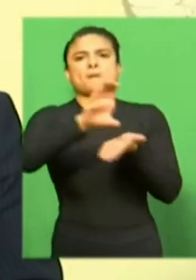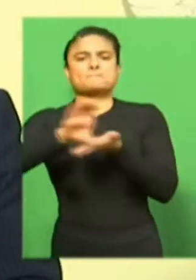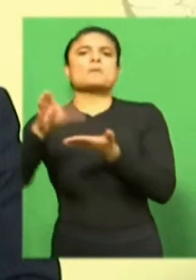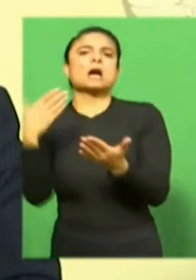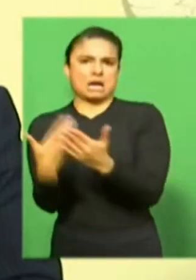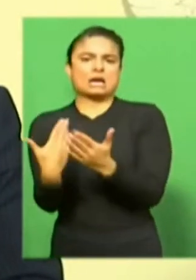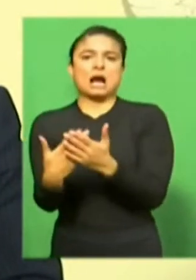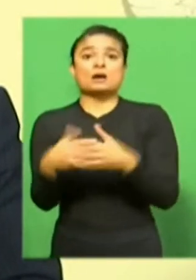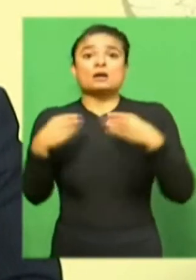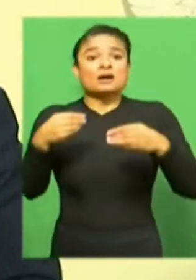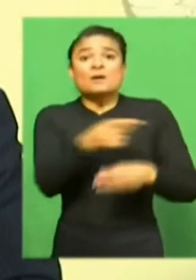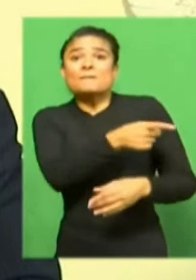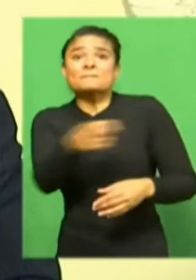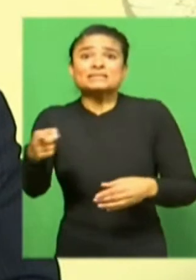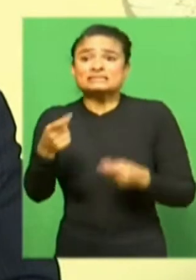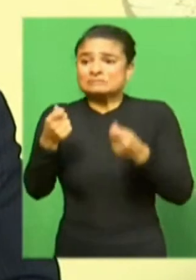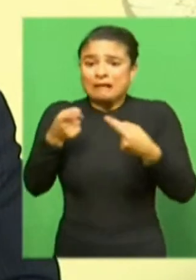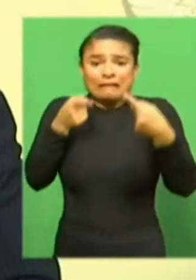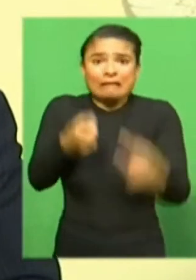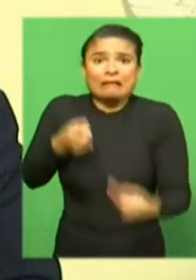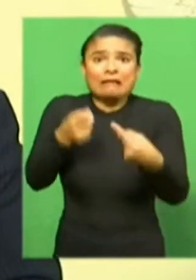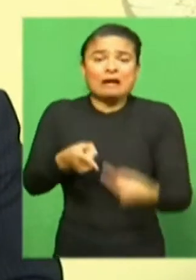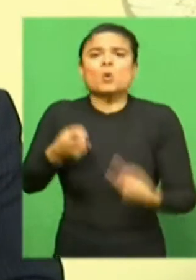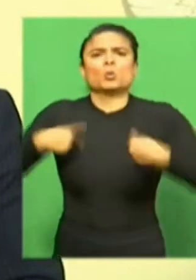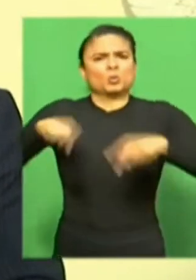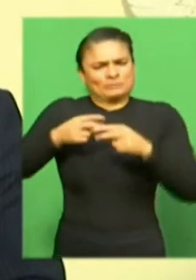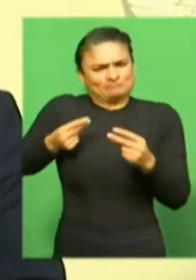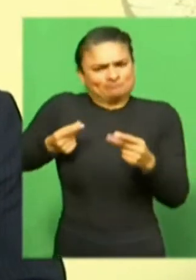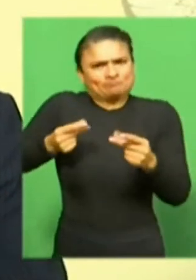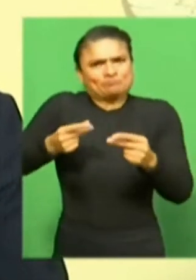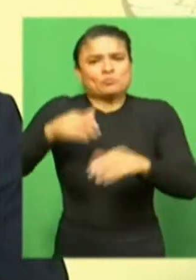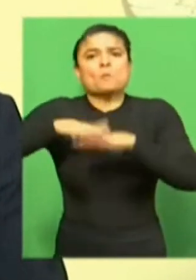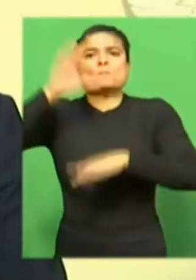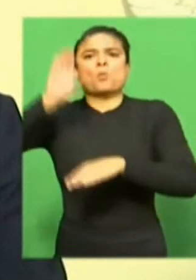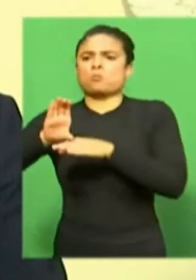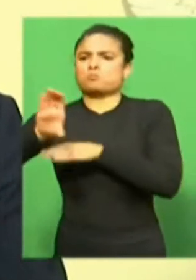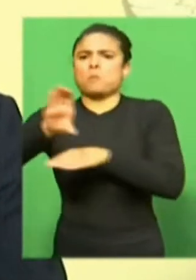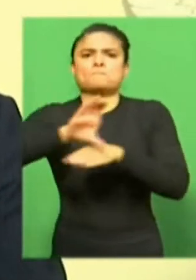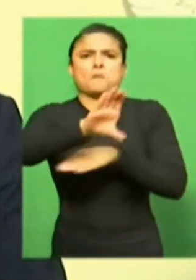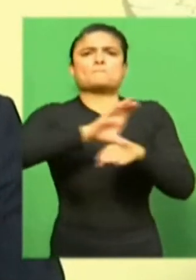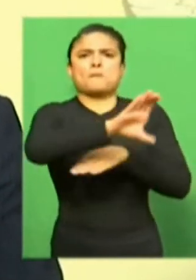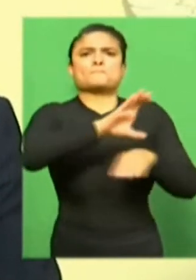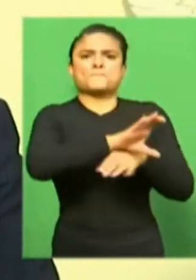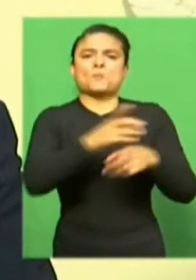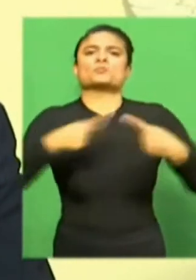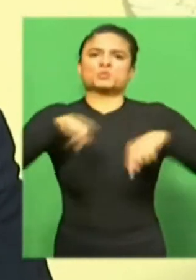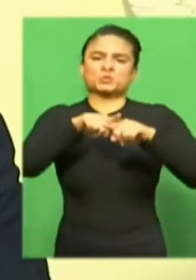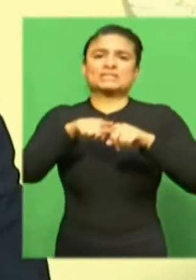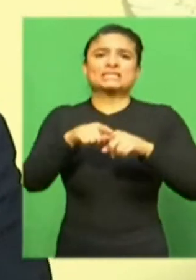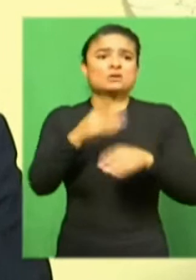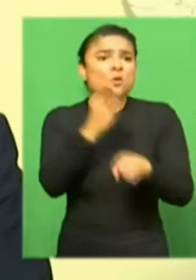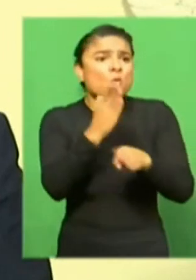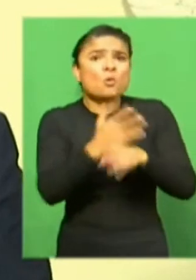possible to support workers who have not received income.